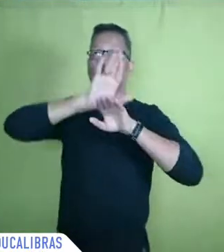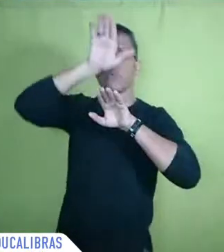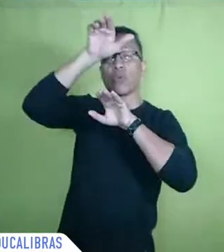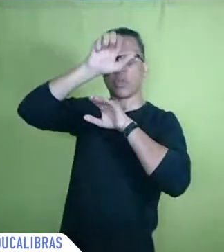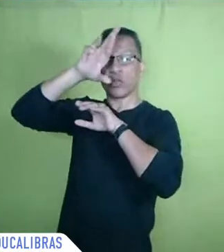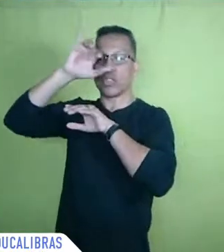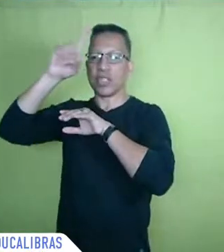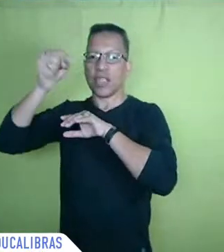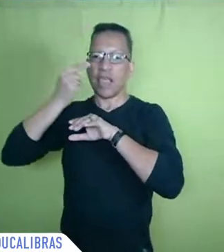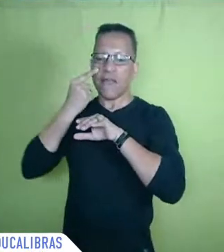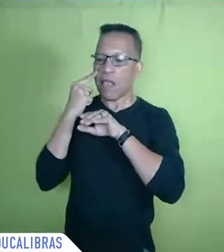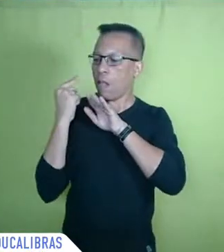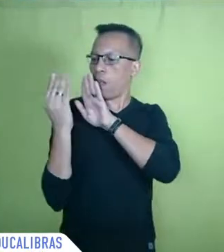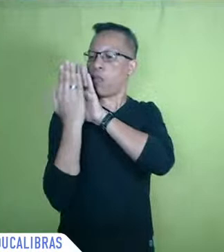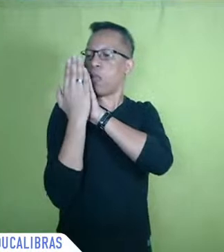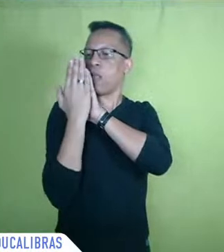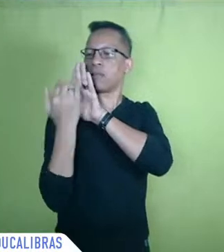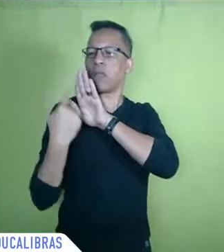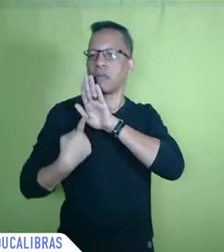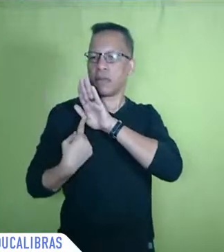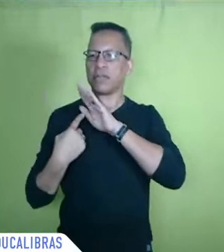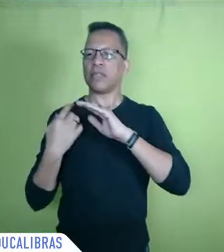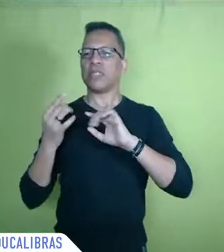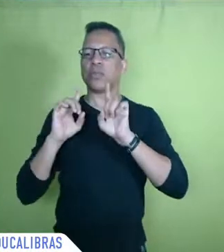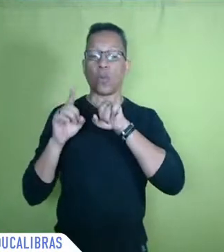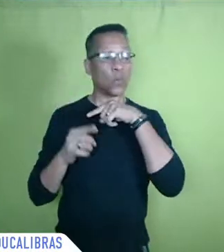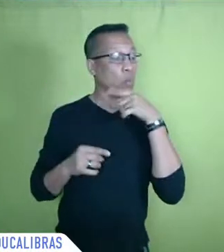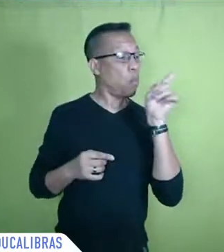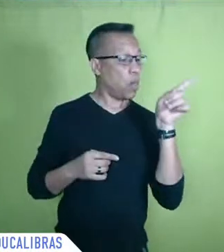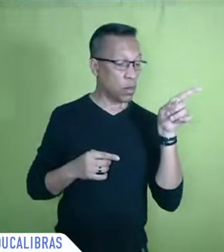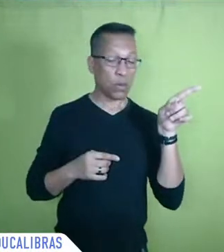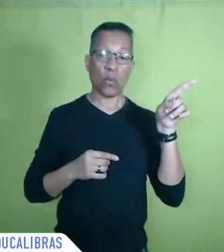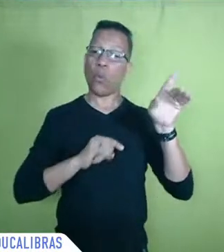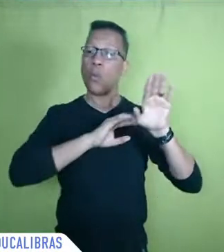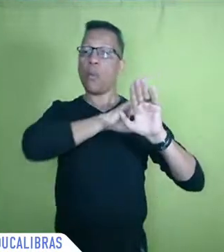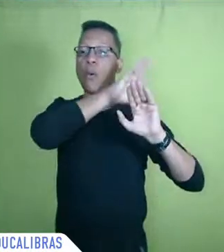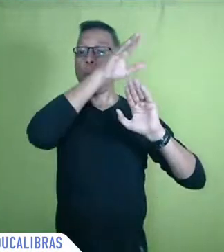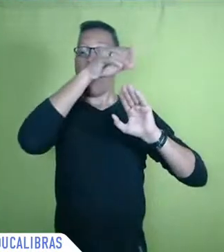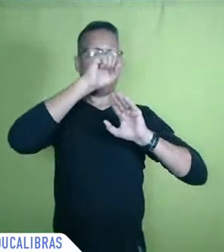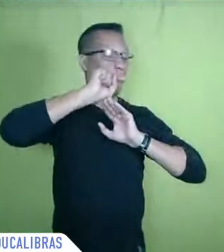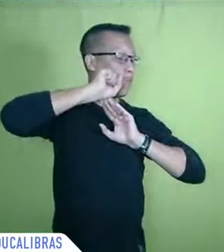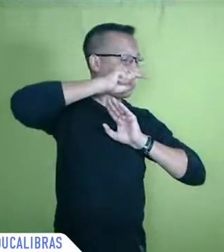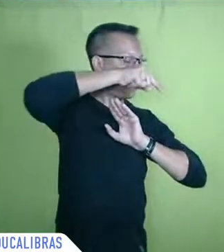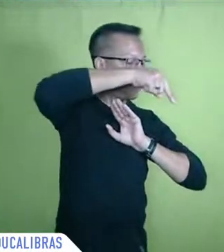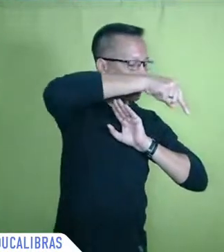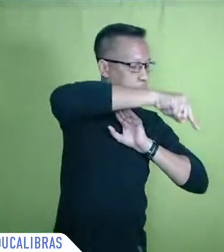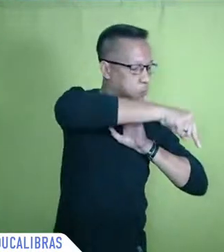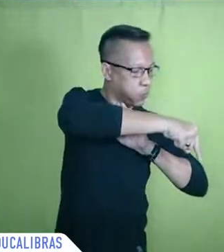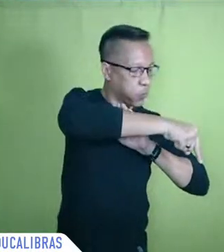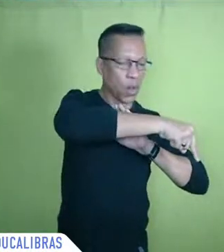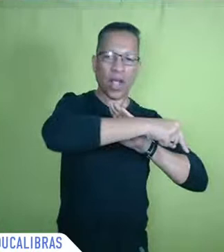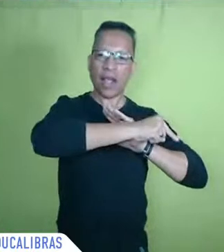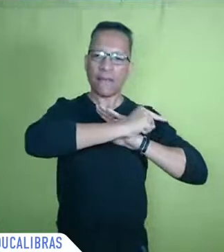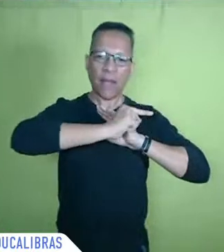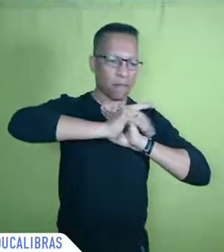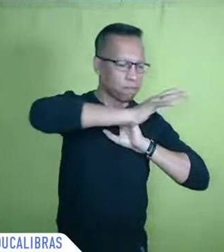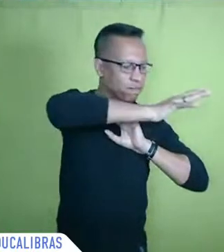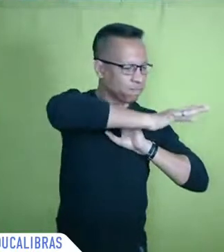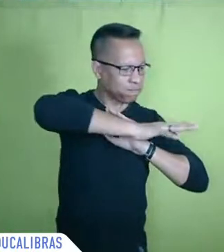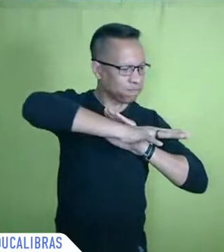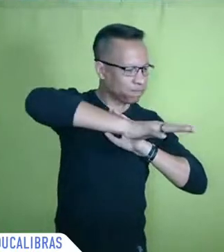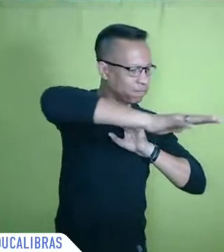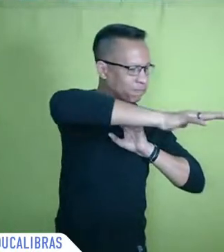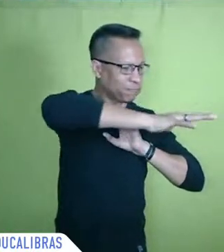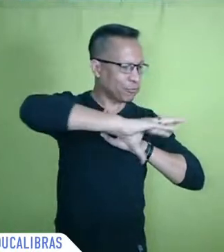time close to the communities. As the communities show a lot of disparities. From above